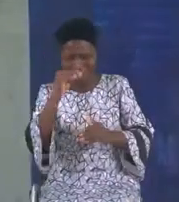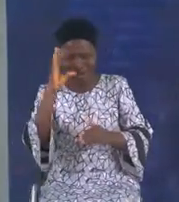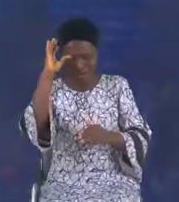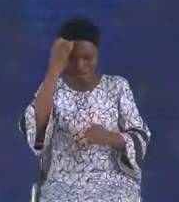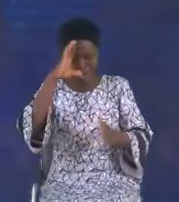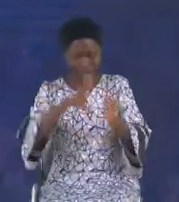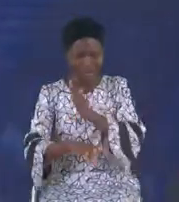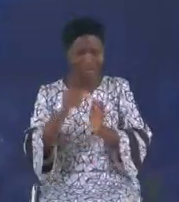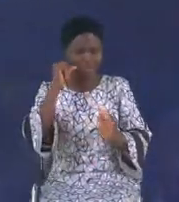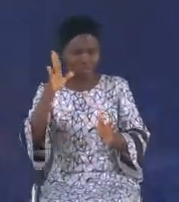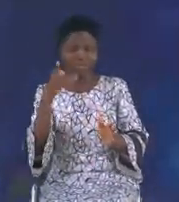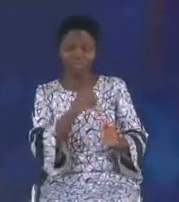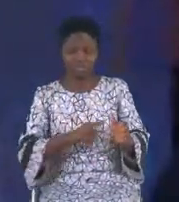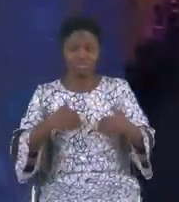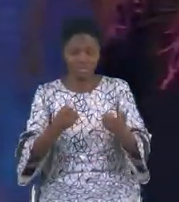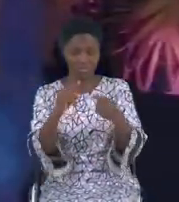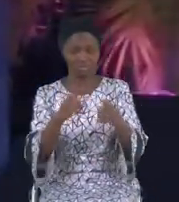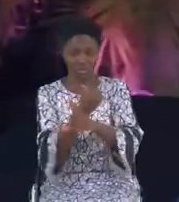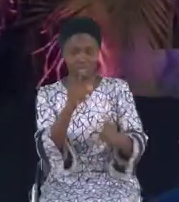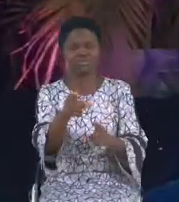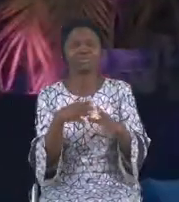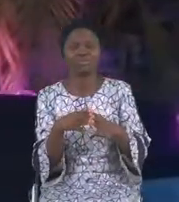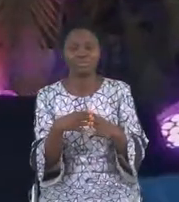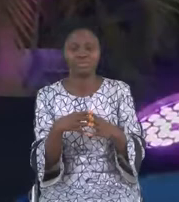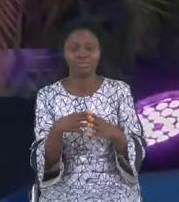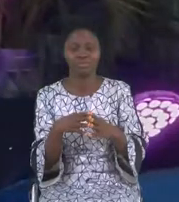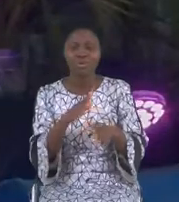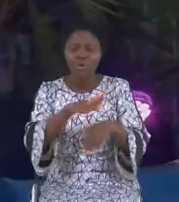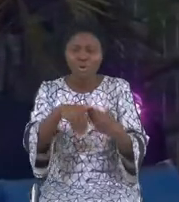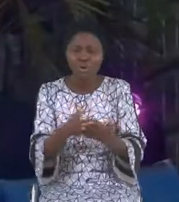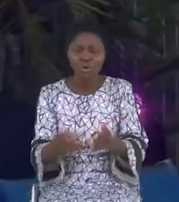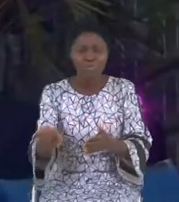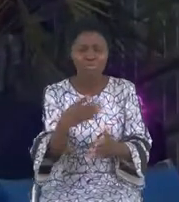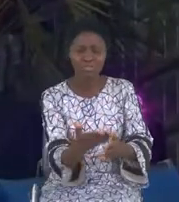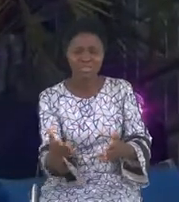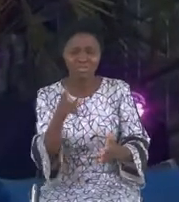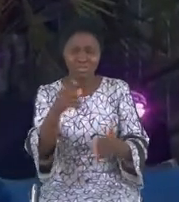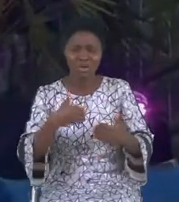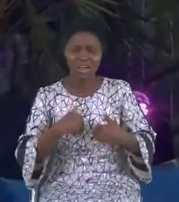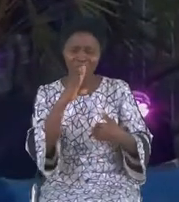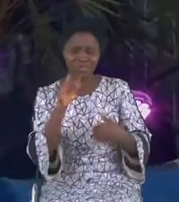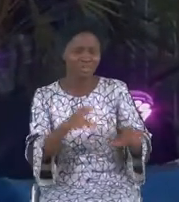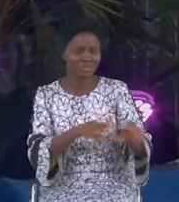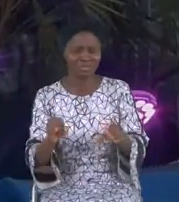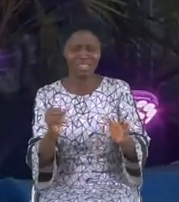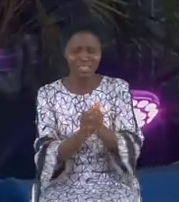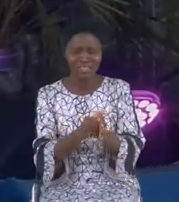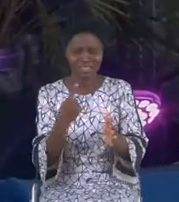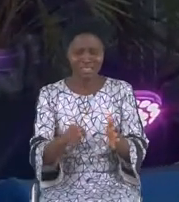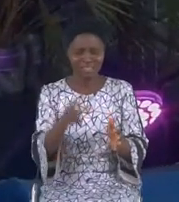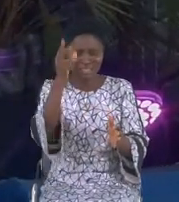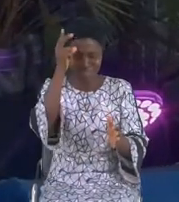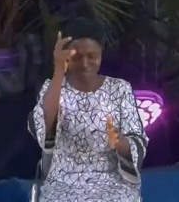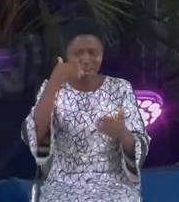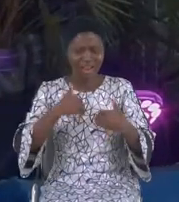lord has come to liberate you all the sins you've been doing now that the devil has been making